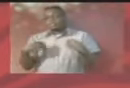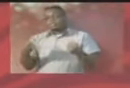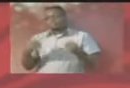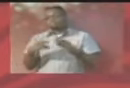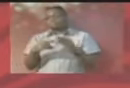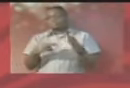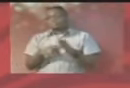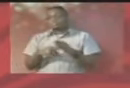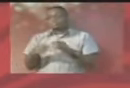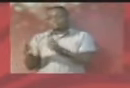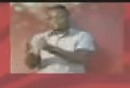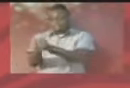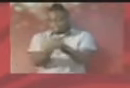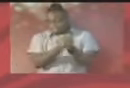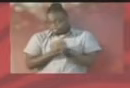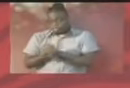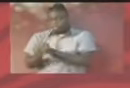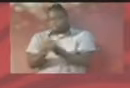can bring